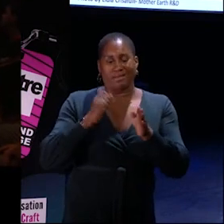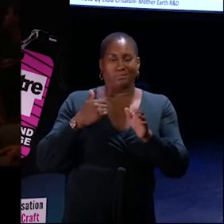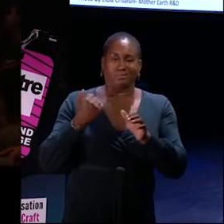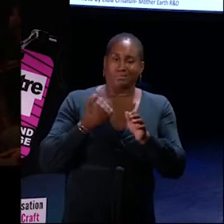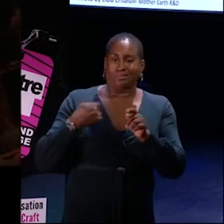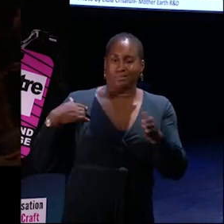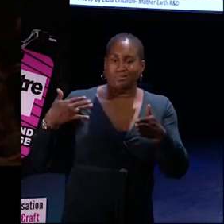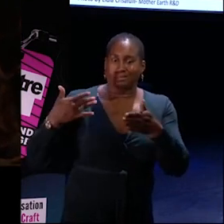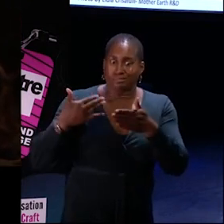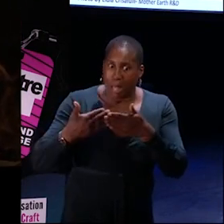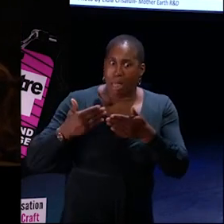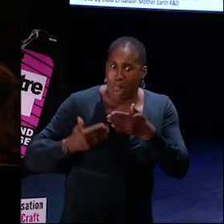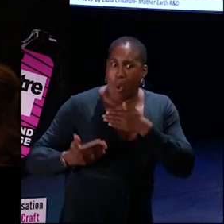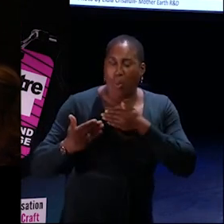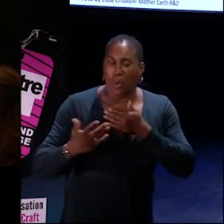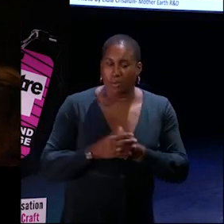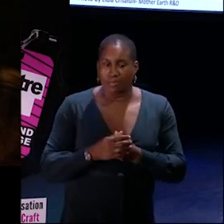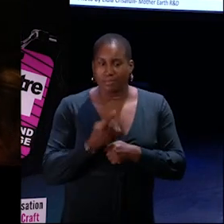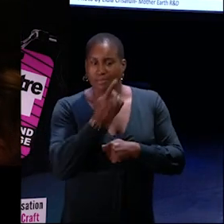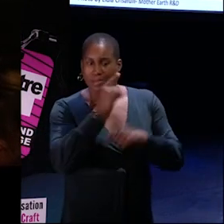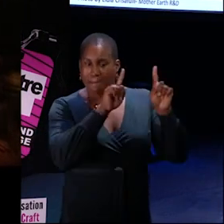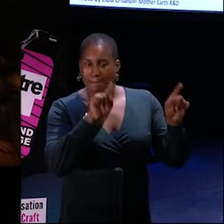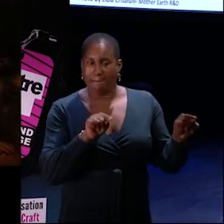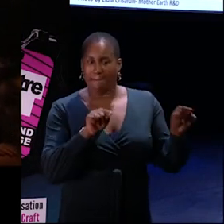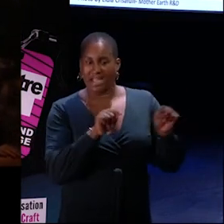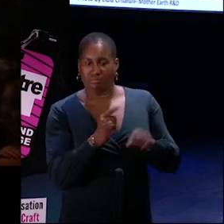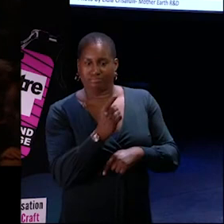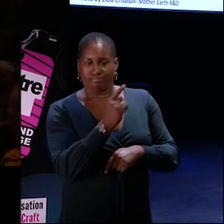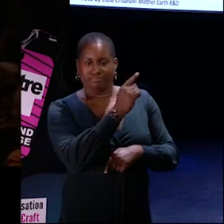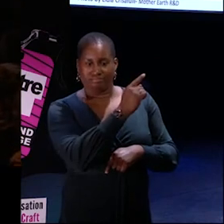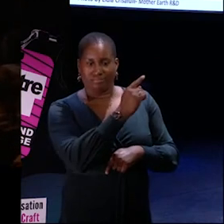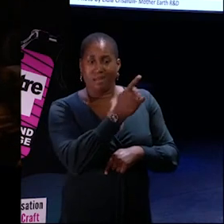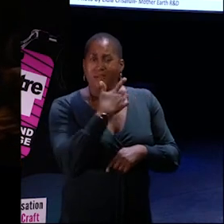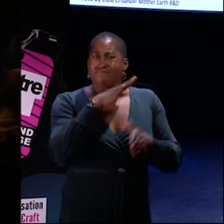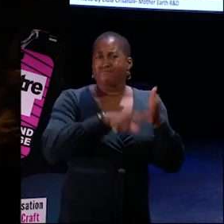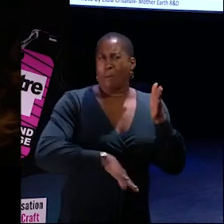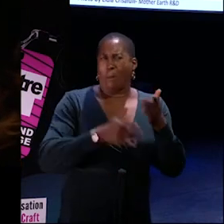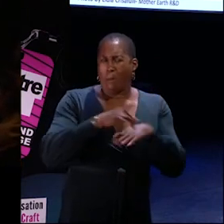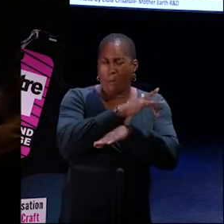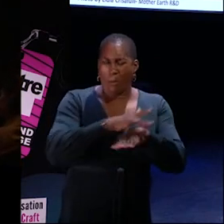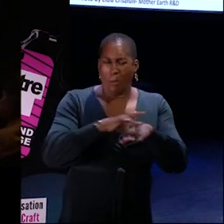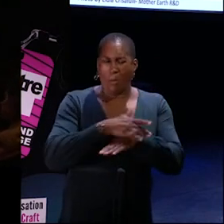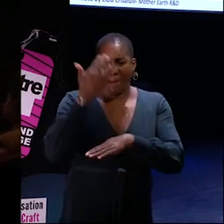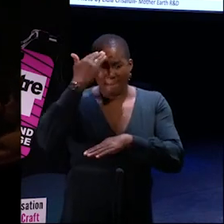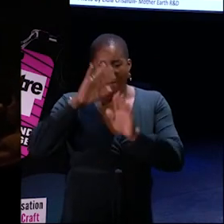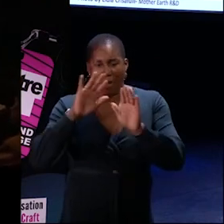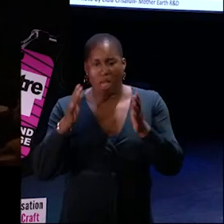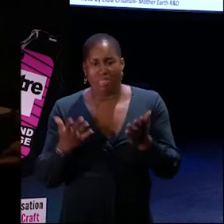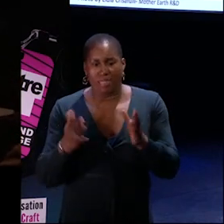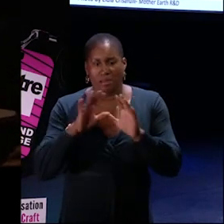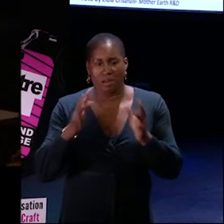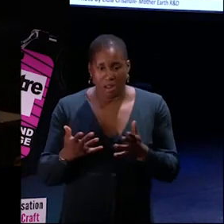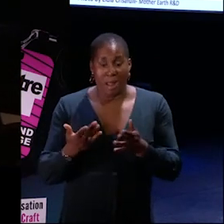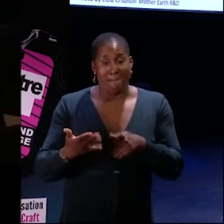start. So this is a picture from a show called Mother Earth. And we'd set some more clear goals before starting. So for